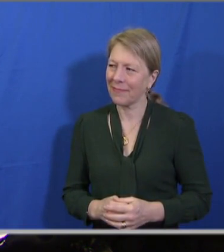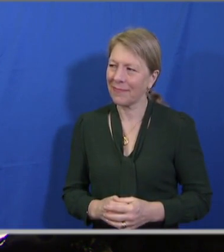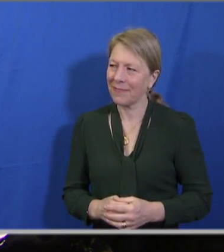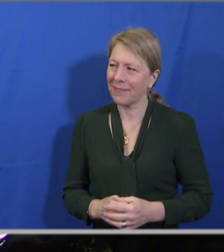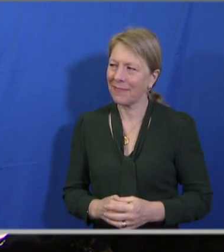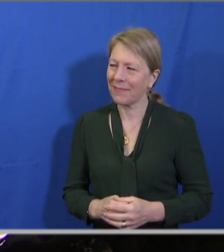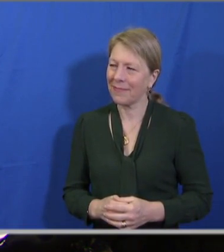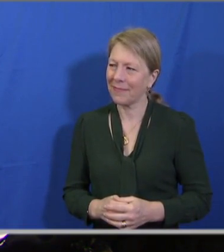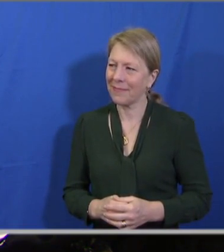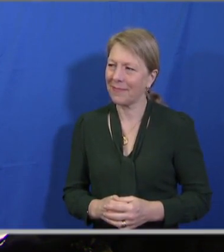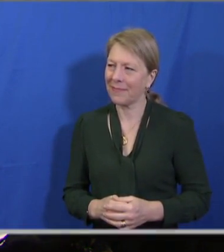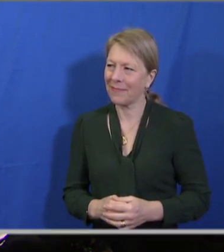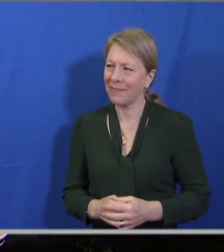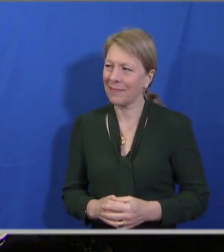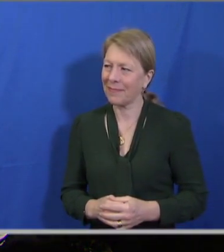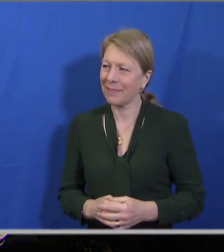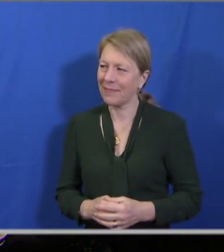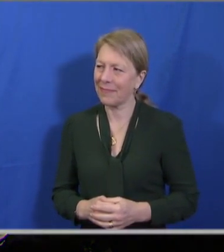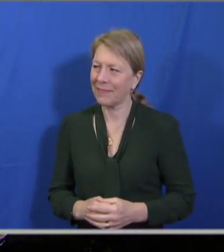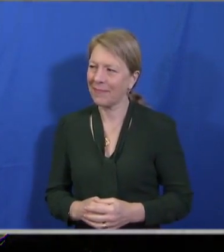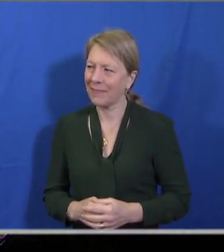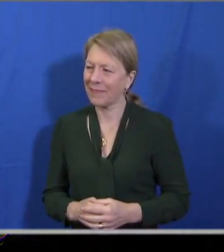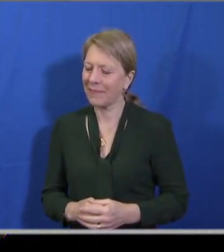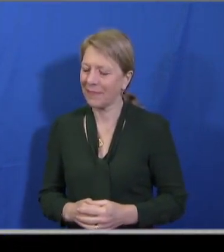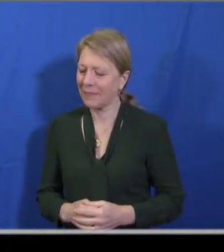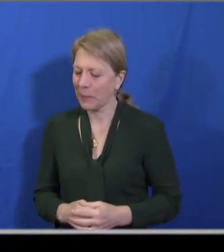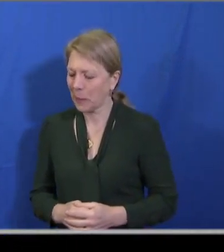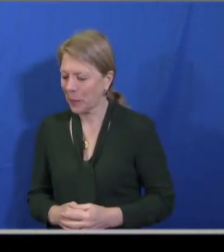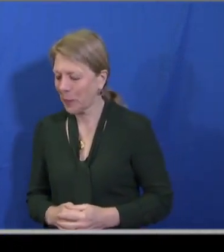Thank you. Programme signed. This is the Northern Ireland Assembly.